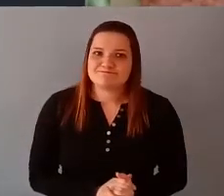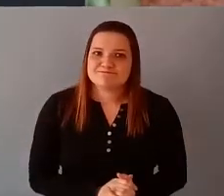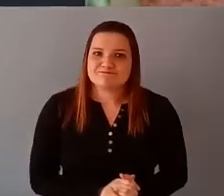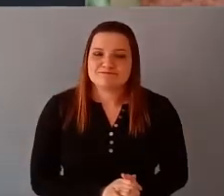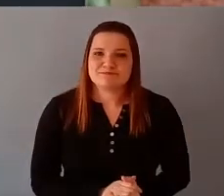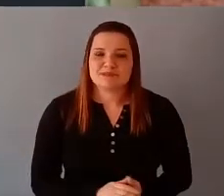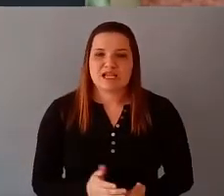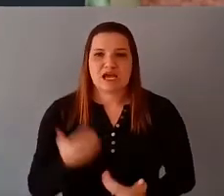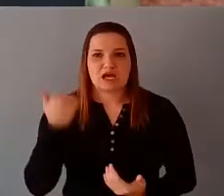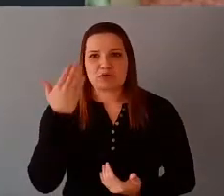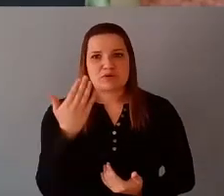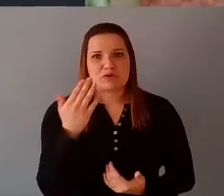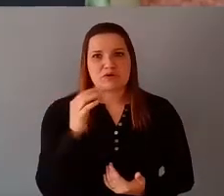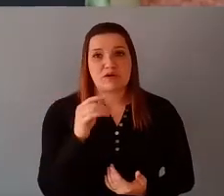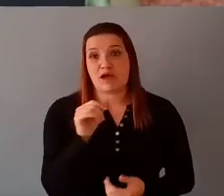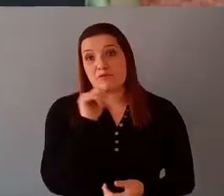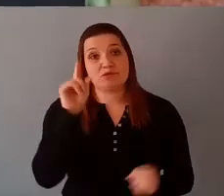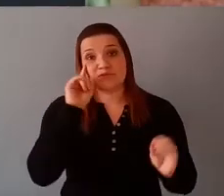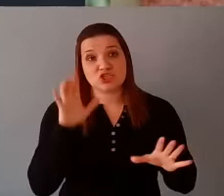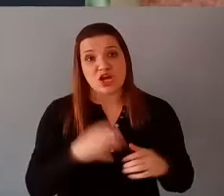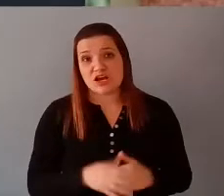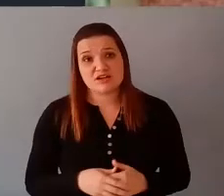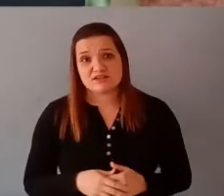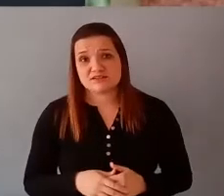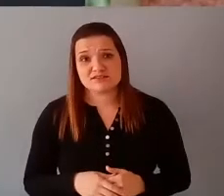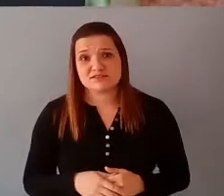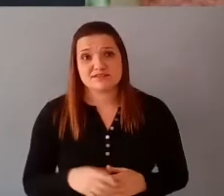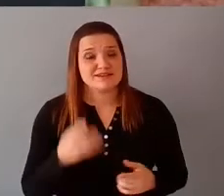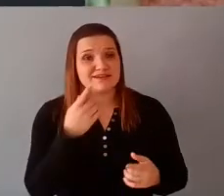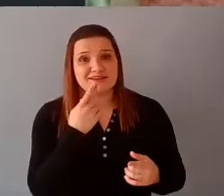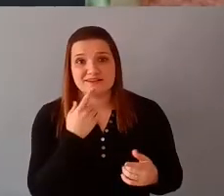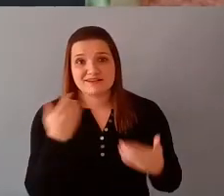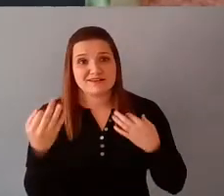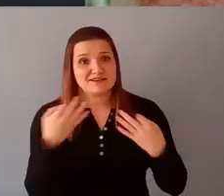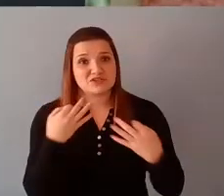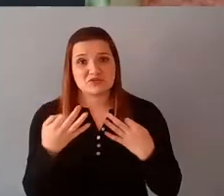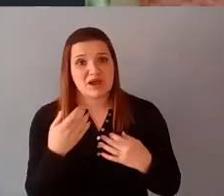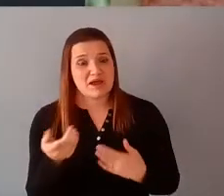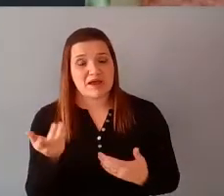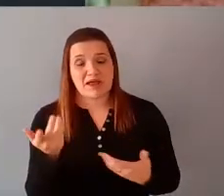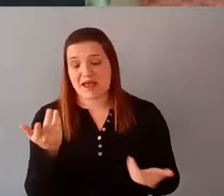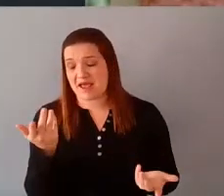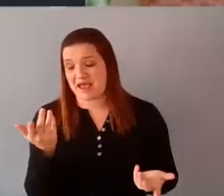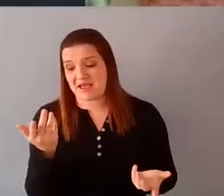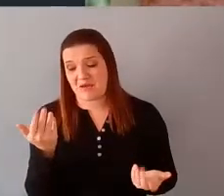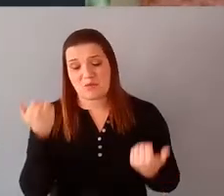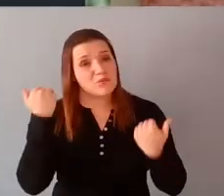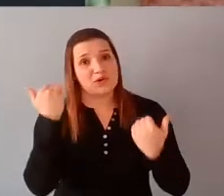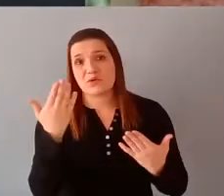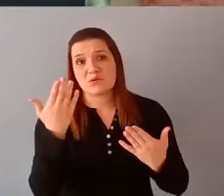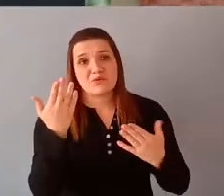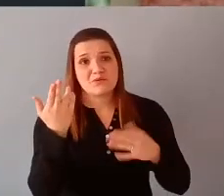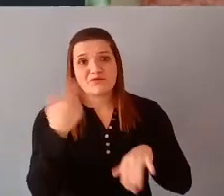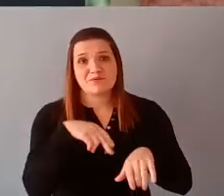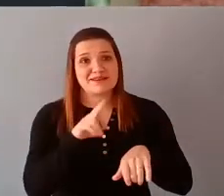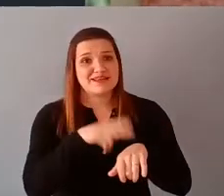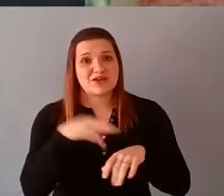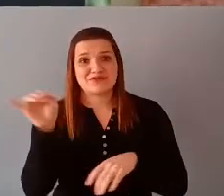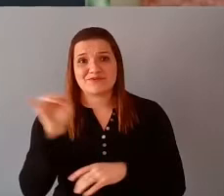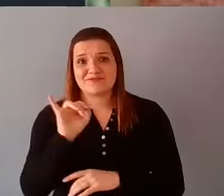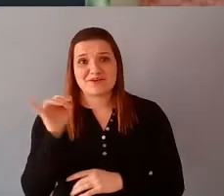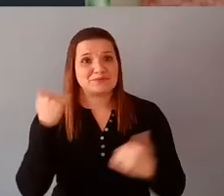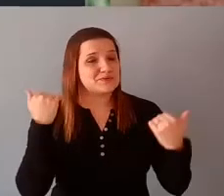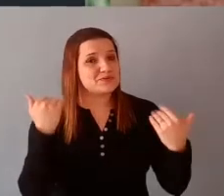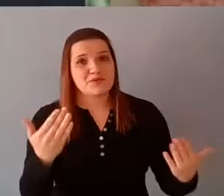that wouldn't surprise me. Again, just what I just described, that we don't know from the natural infection